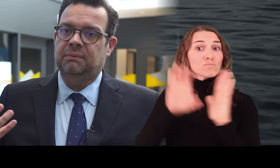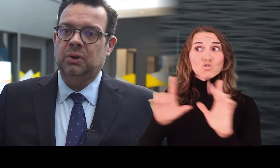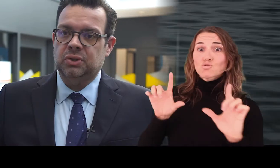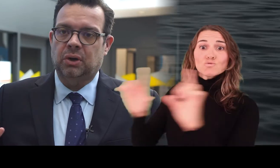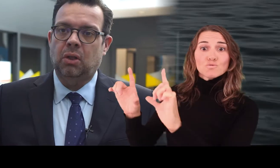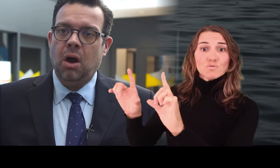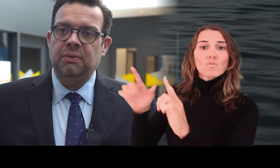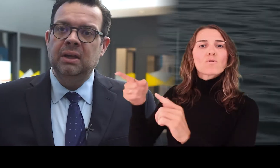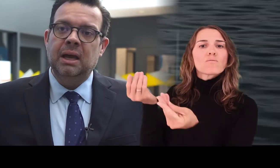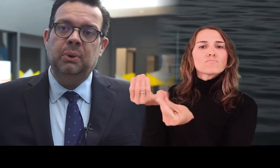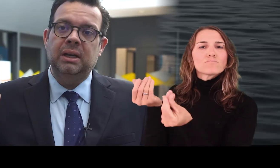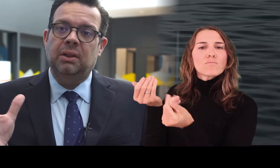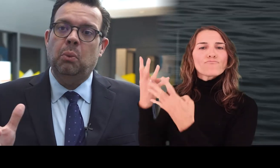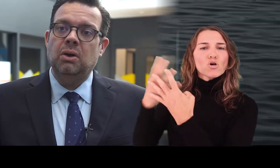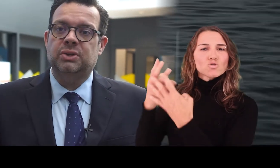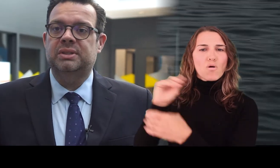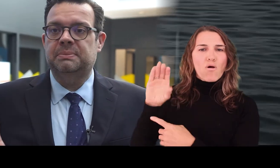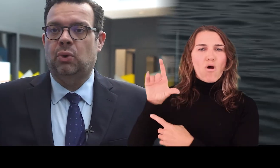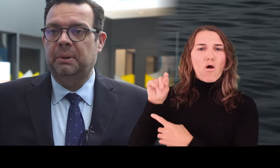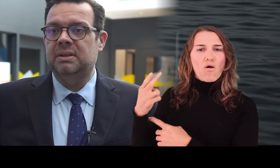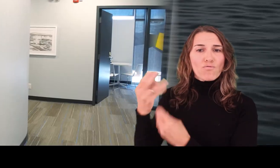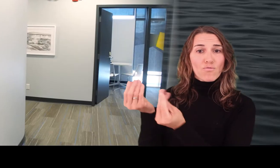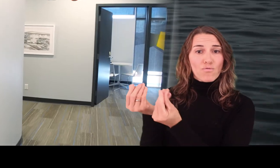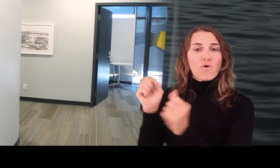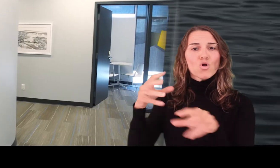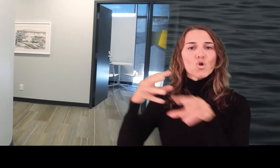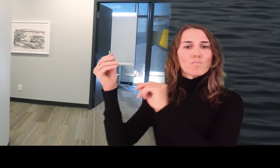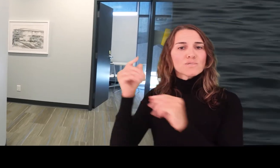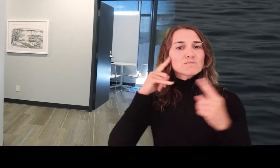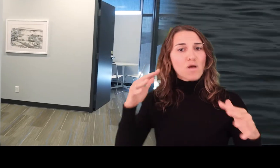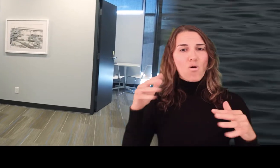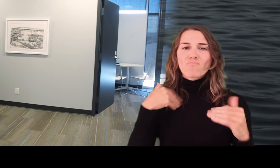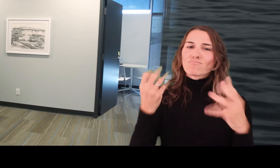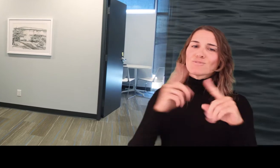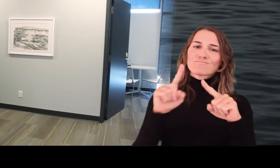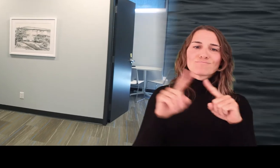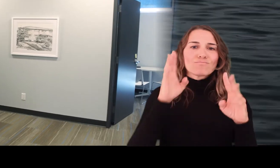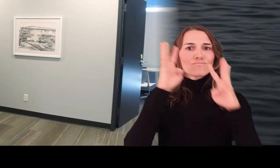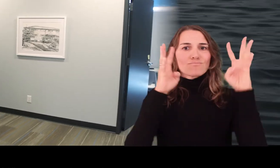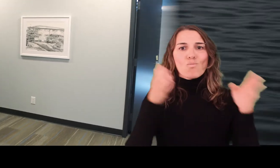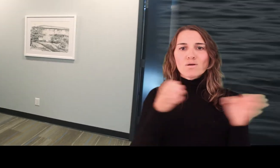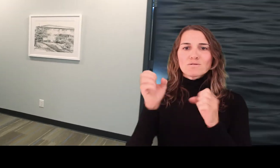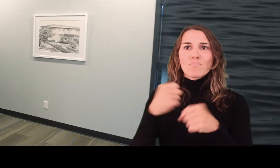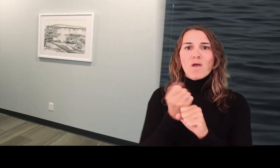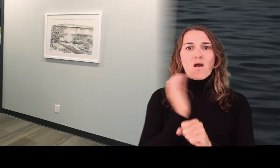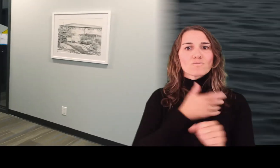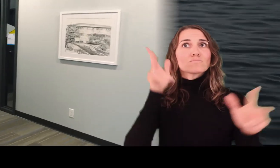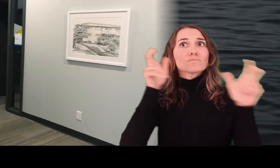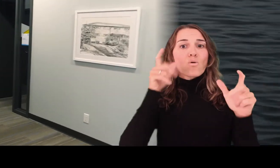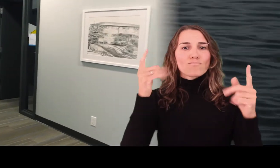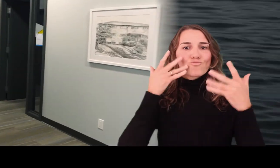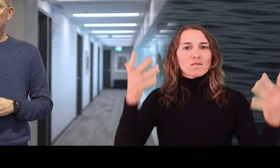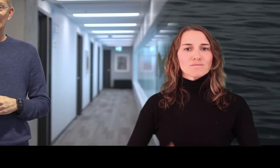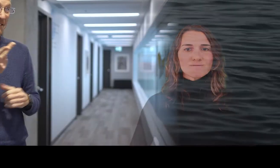made out of filter and cloth and putting it on the wall so it's absorbing the sound. So there's a lot of different ways to make an environment very acoustic